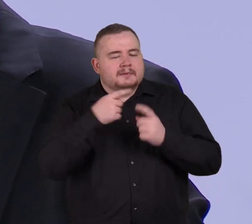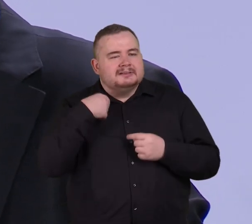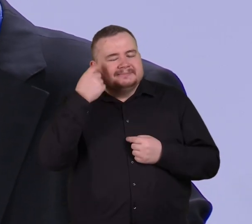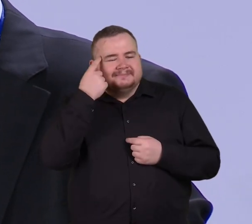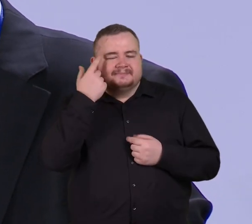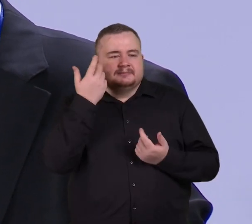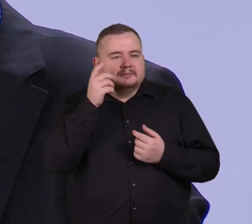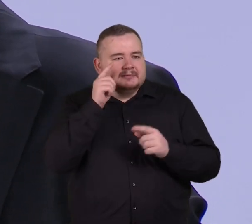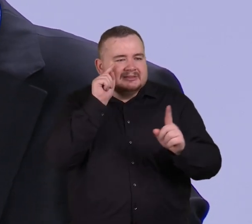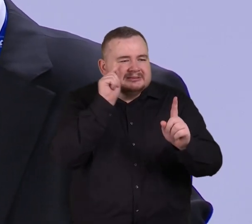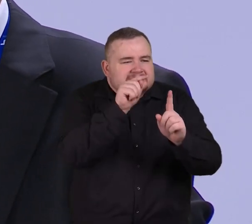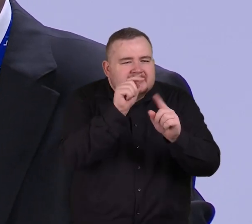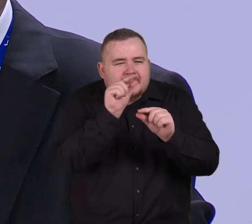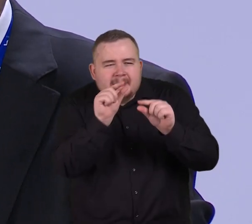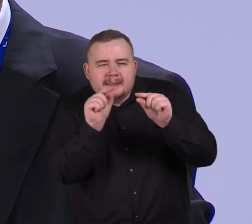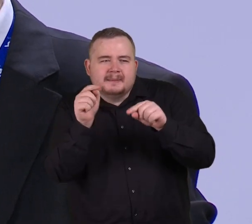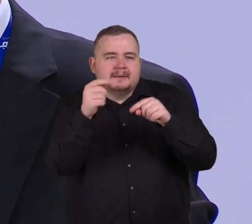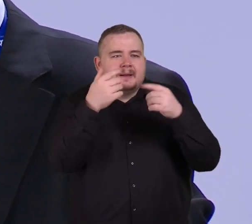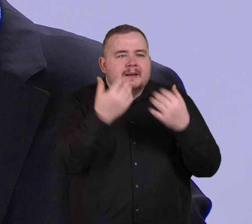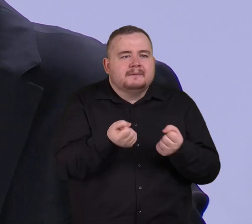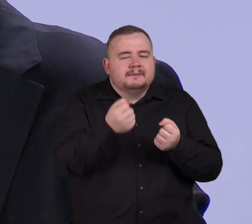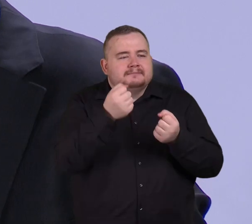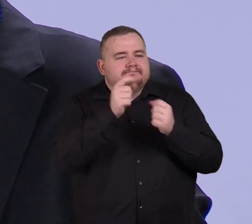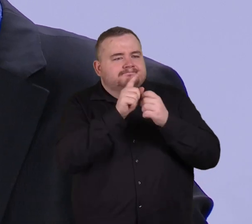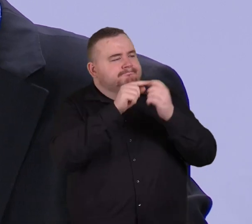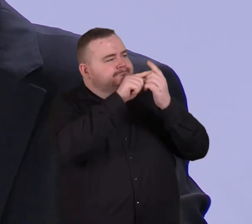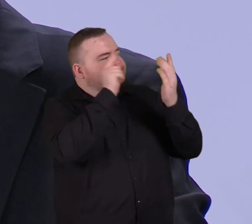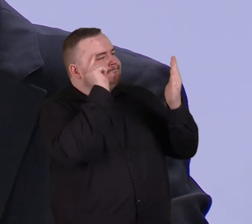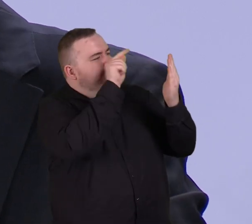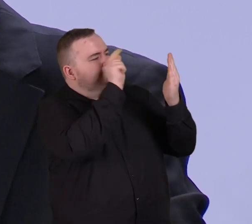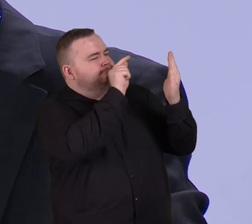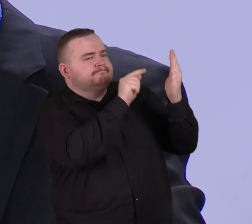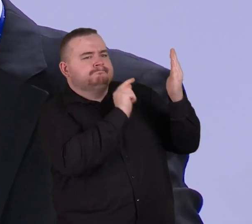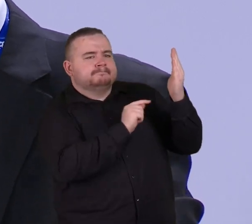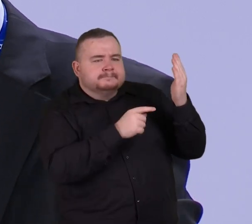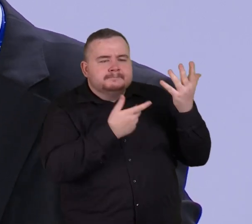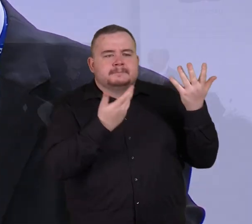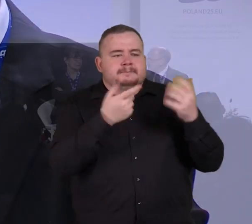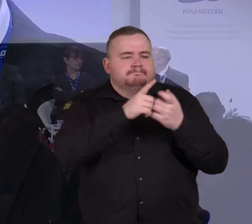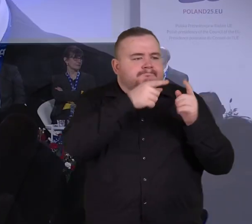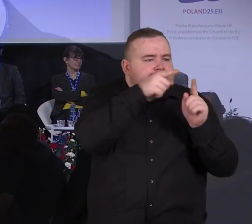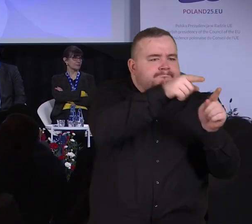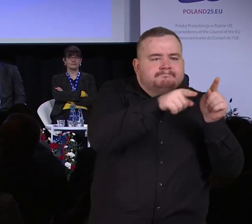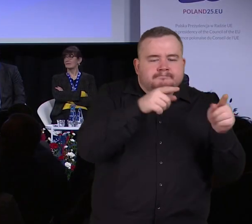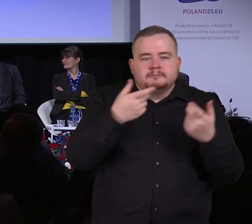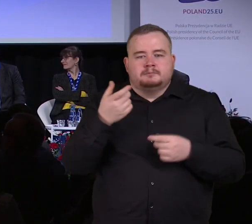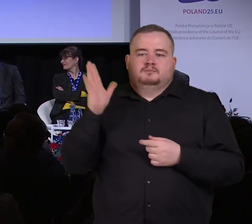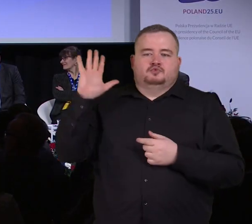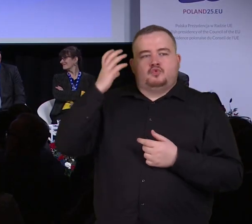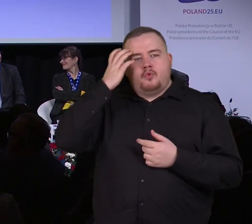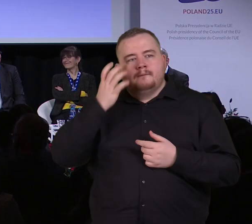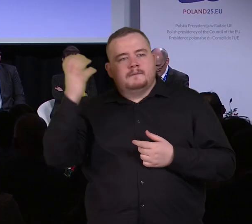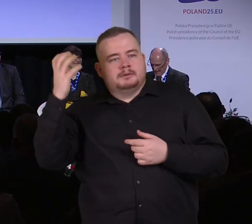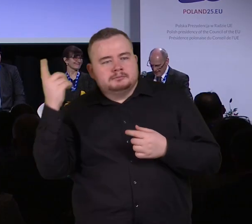to administrate. You can think how complex it to administrate something like You see the reaction. It's not only your problem.